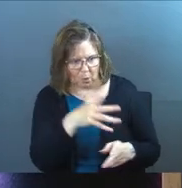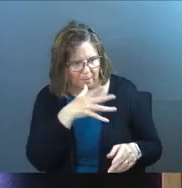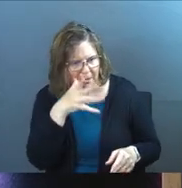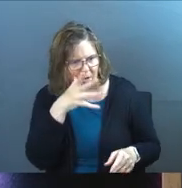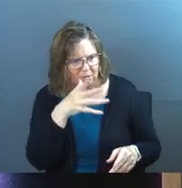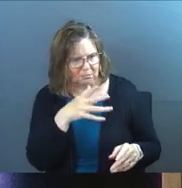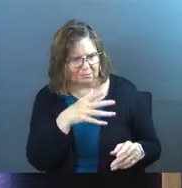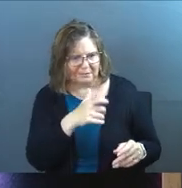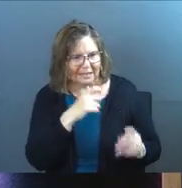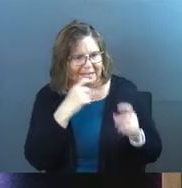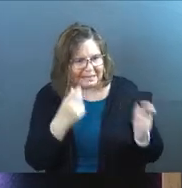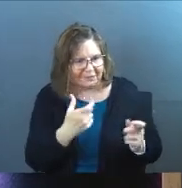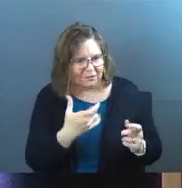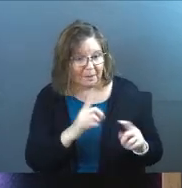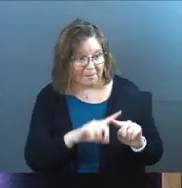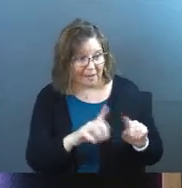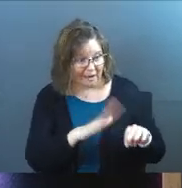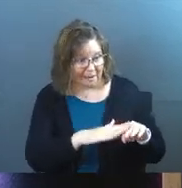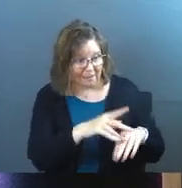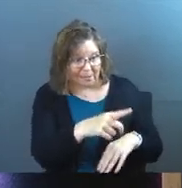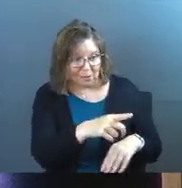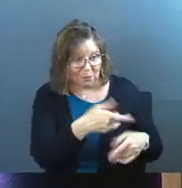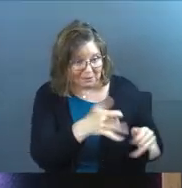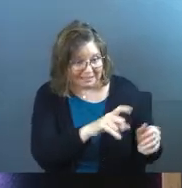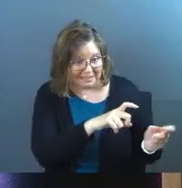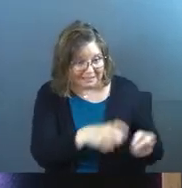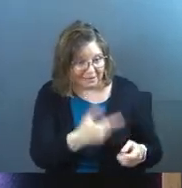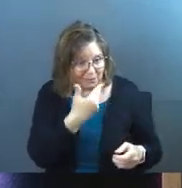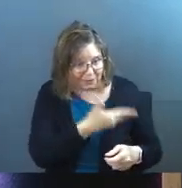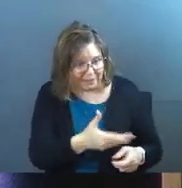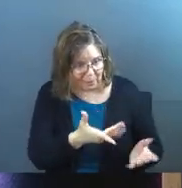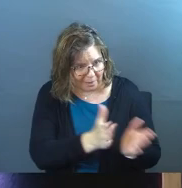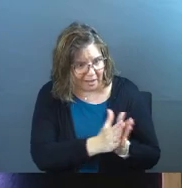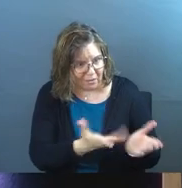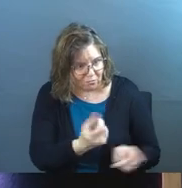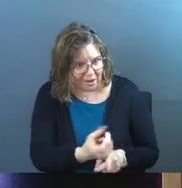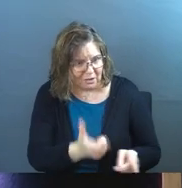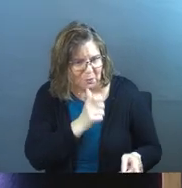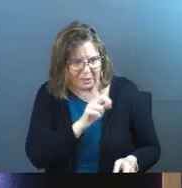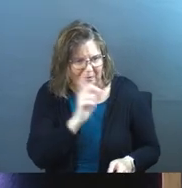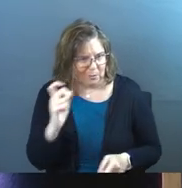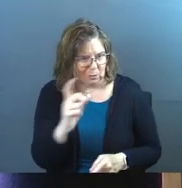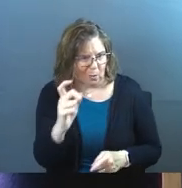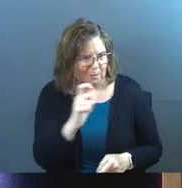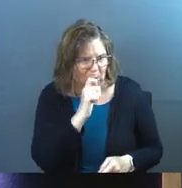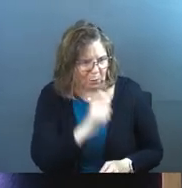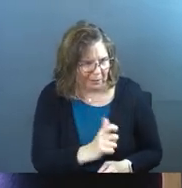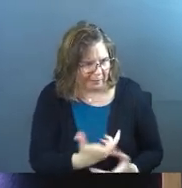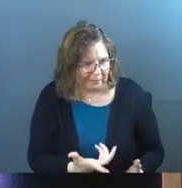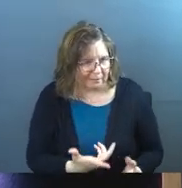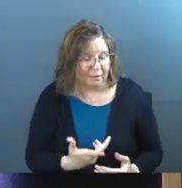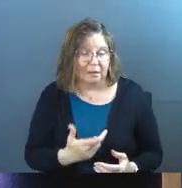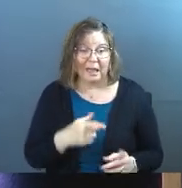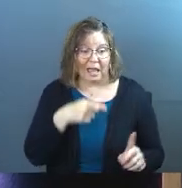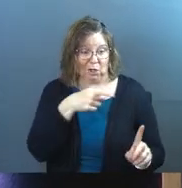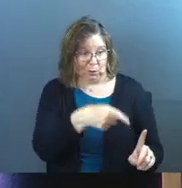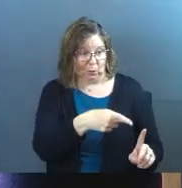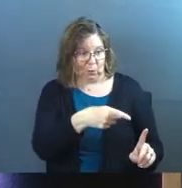sinful parents, but at least you wouldn't give them a scorpion, right? And he's like, and